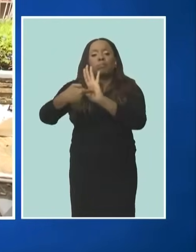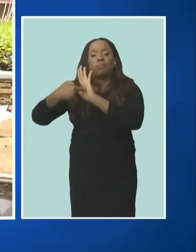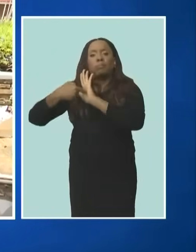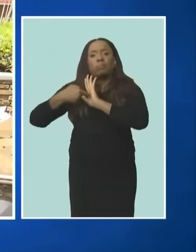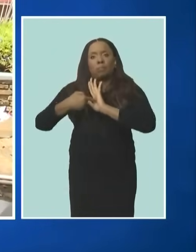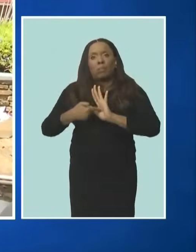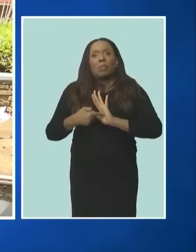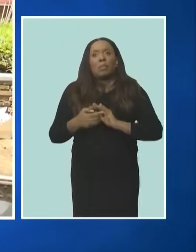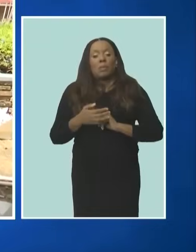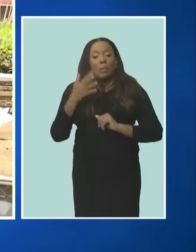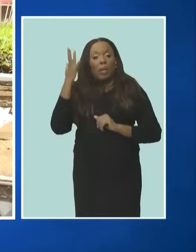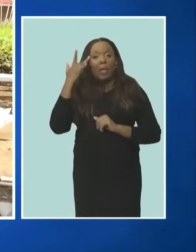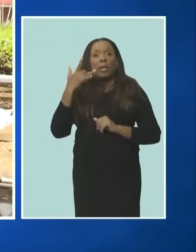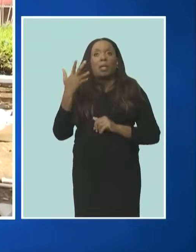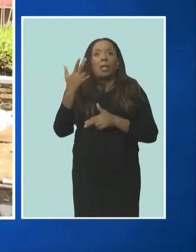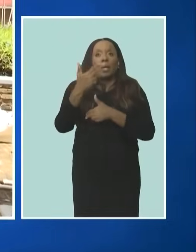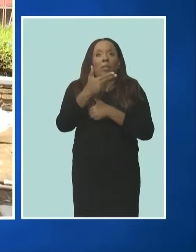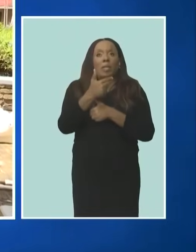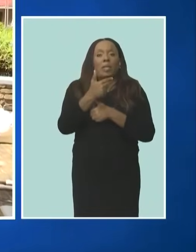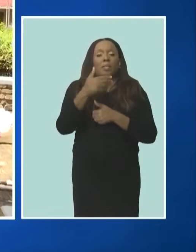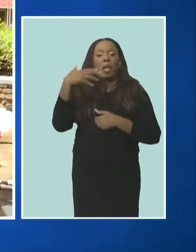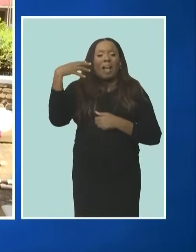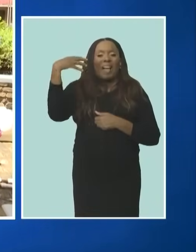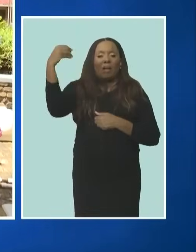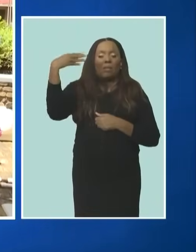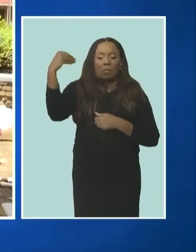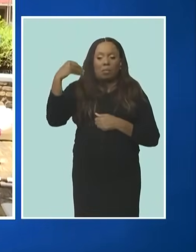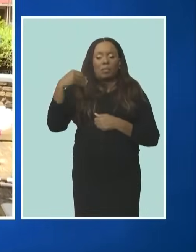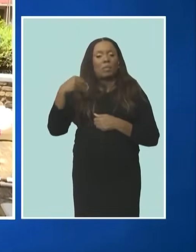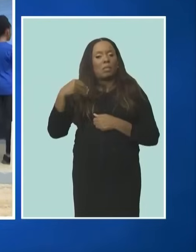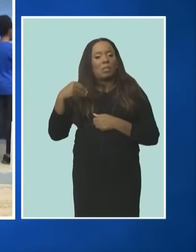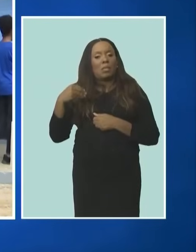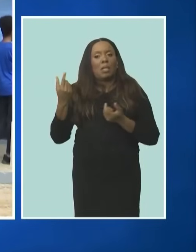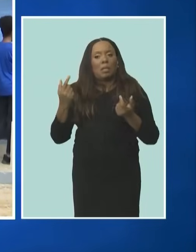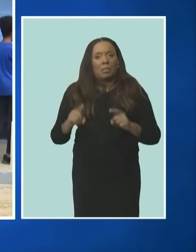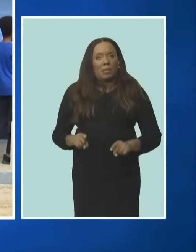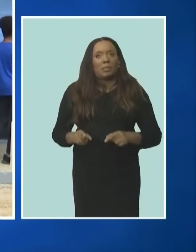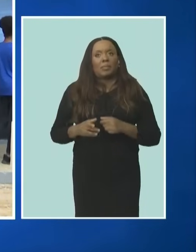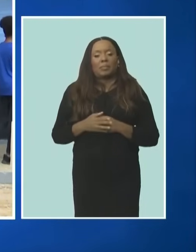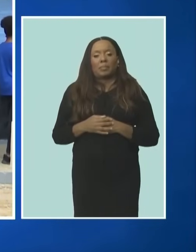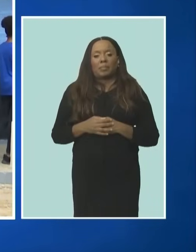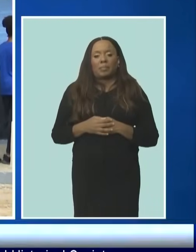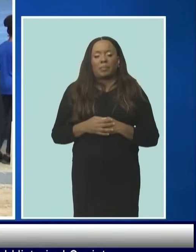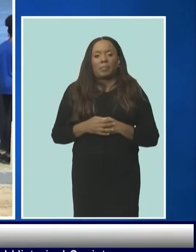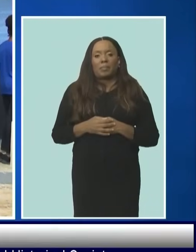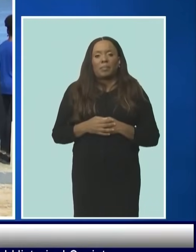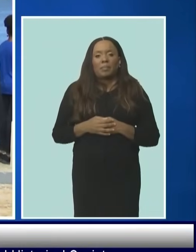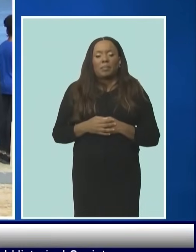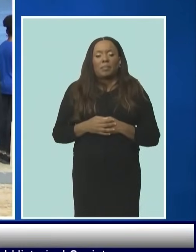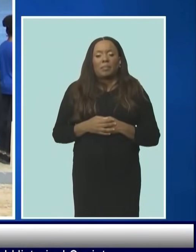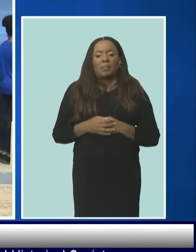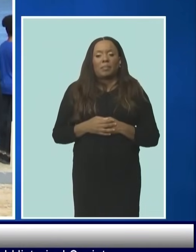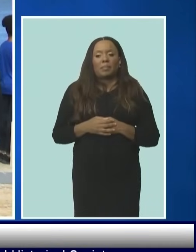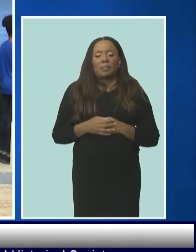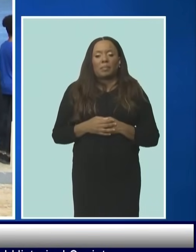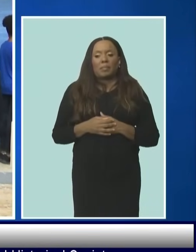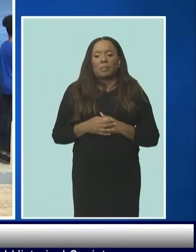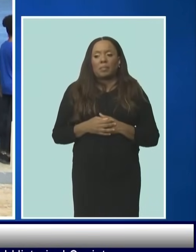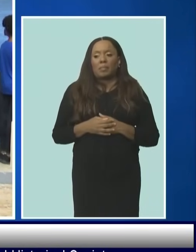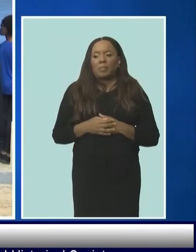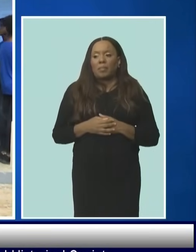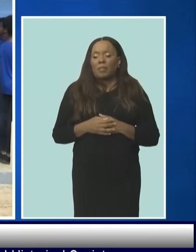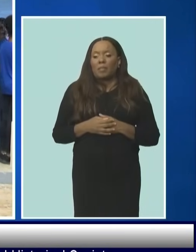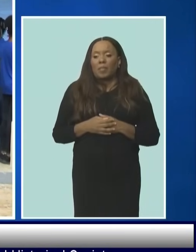a hurricane is very much an outdoor climate-influenced event. It is really for us to encourage Barbadians